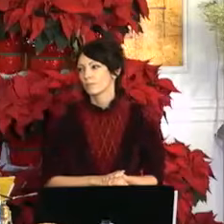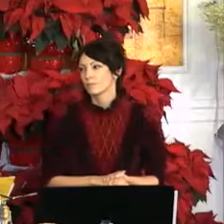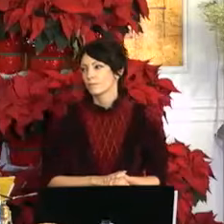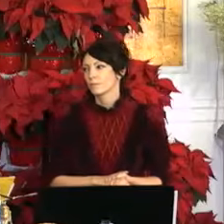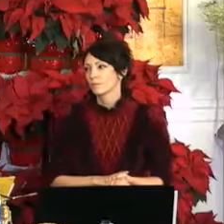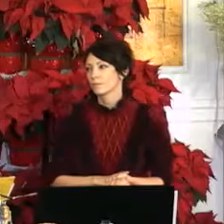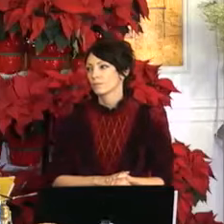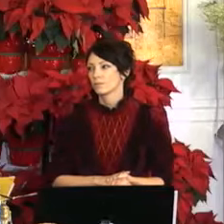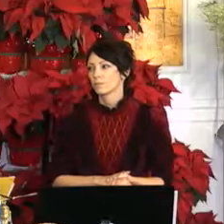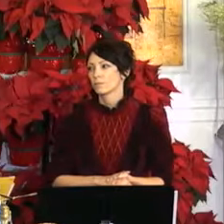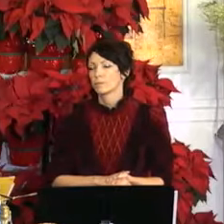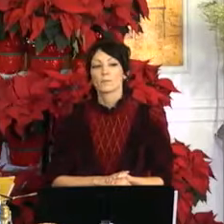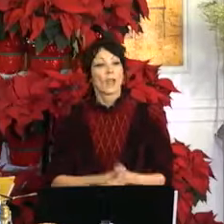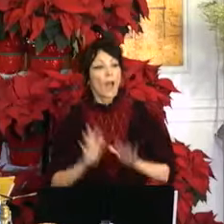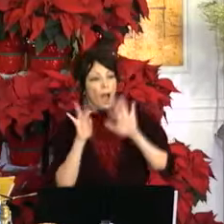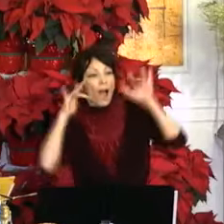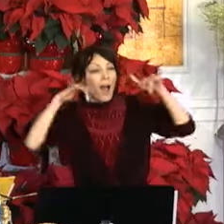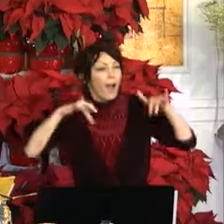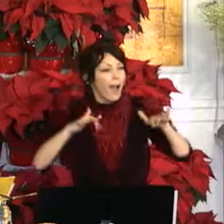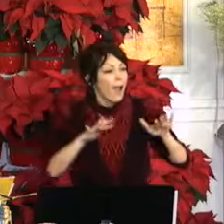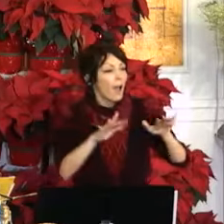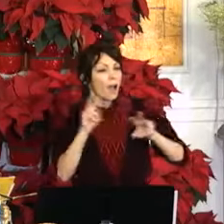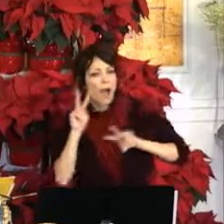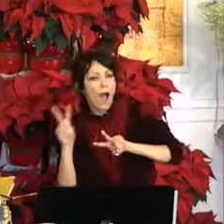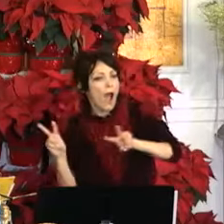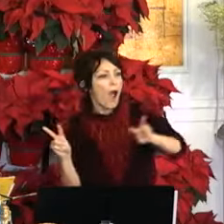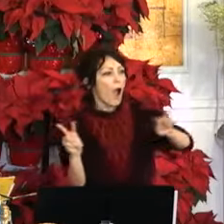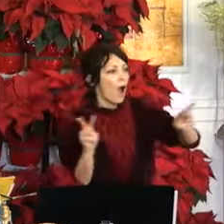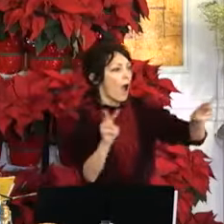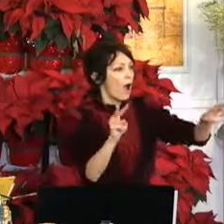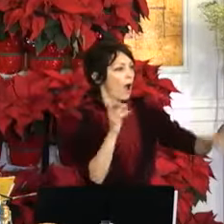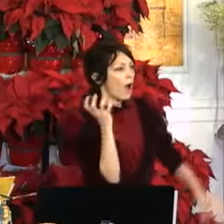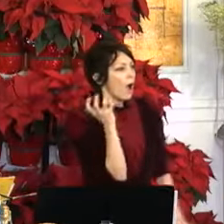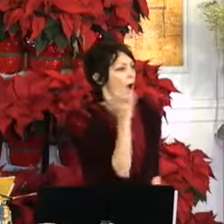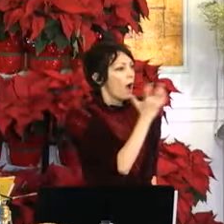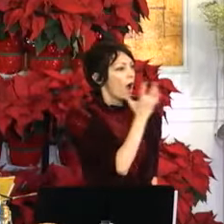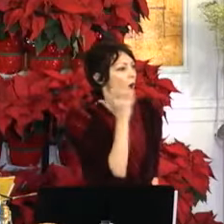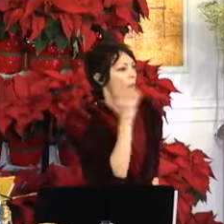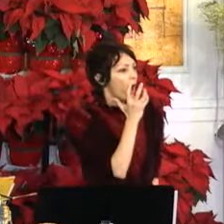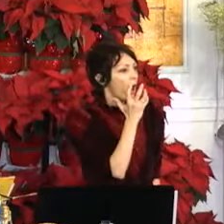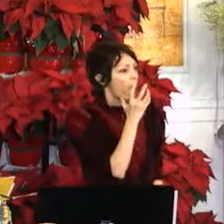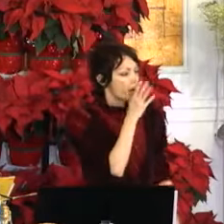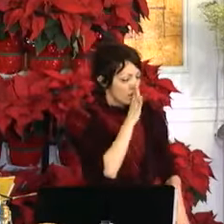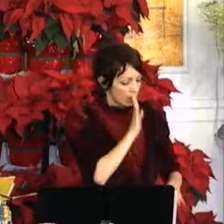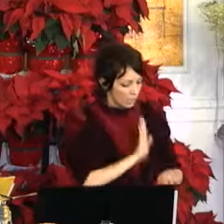gone. I hope you still feel small when you stand beside the ocean.